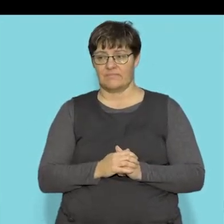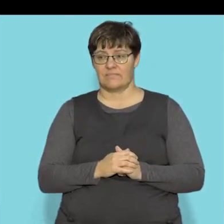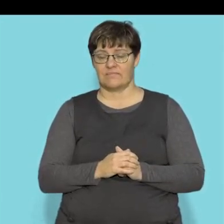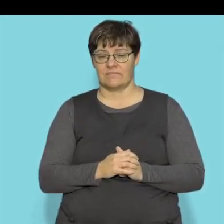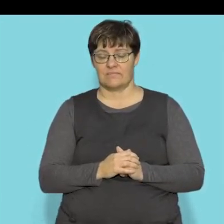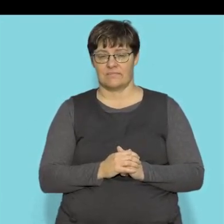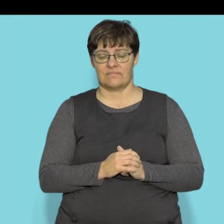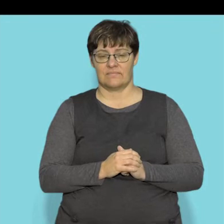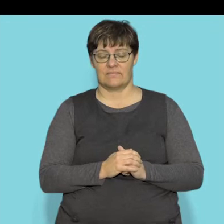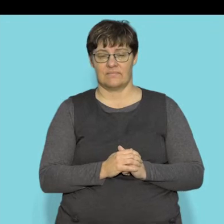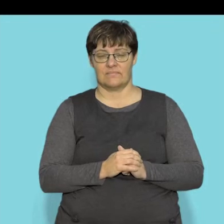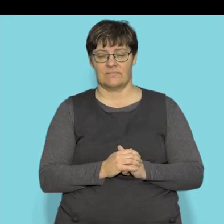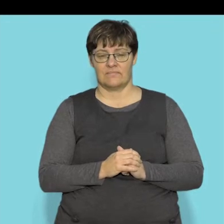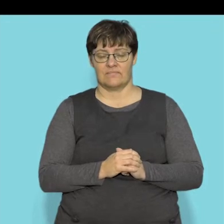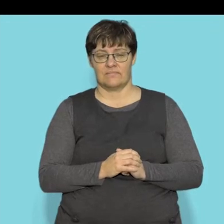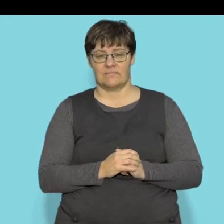10,97.